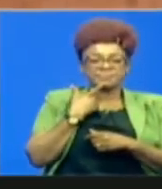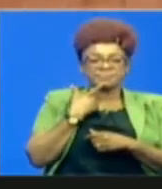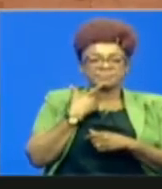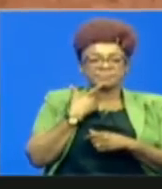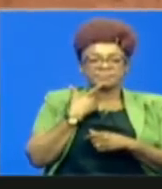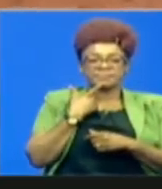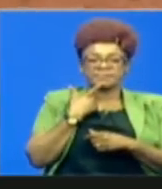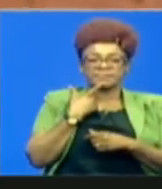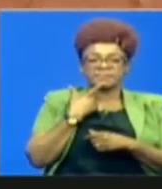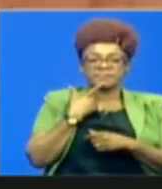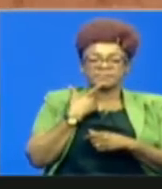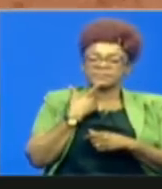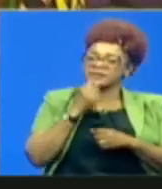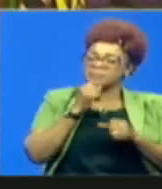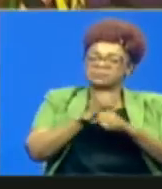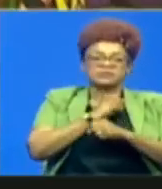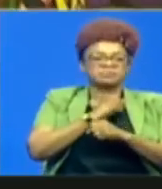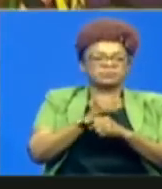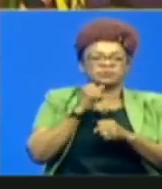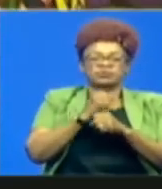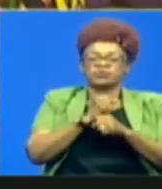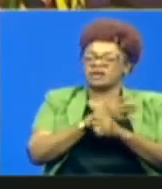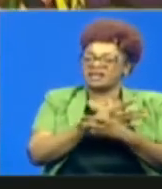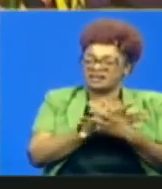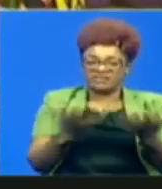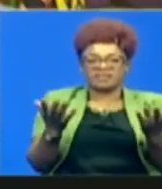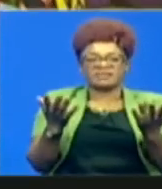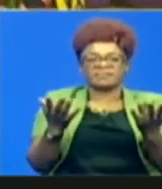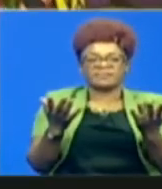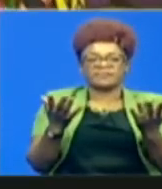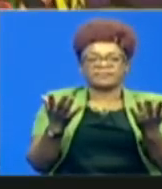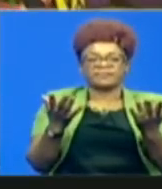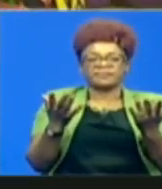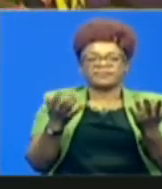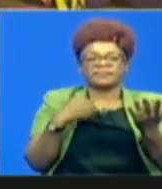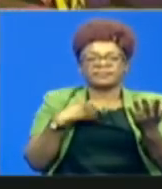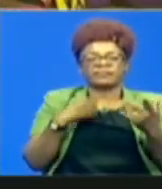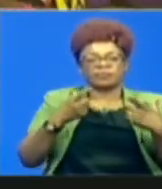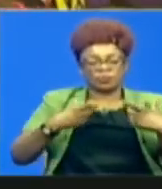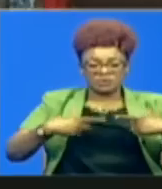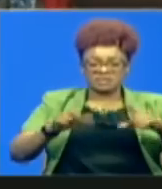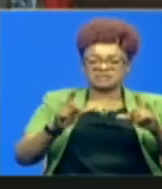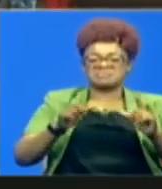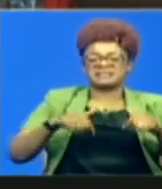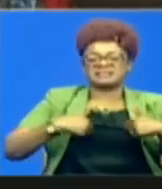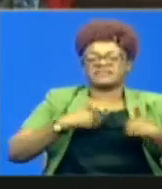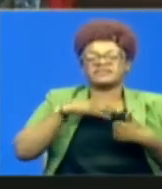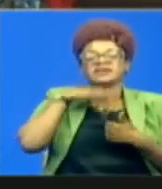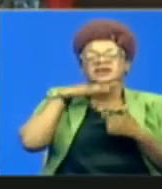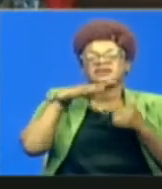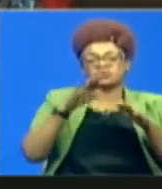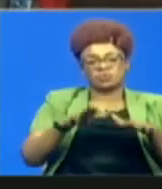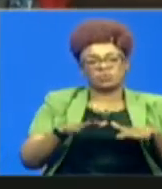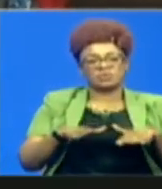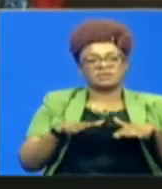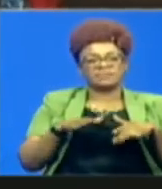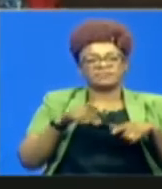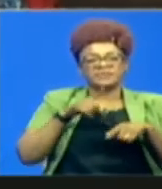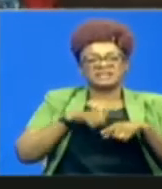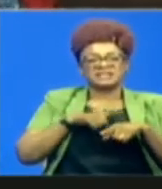I won't do the chemo treatment, I won't do anything. I will just let myself die softly. I think when I look